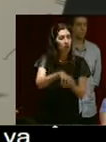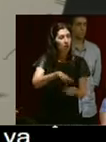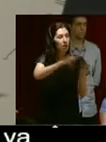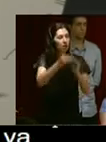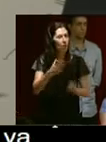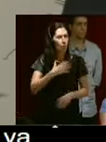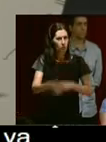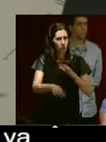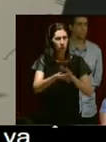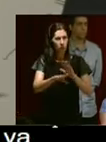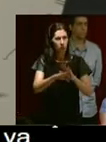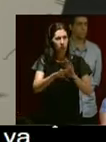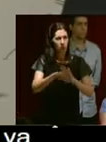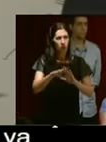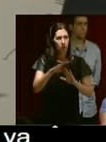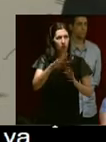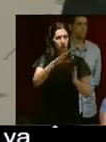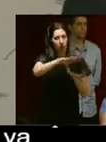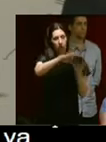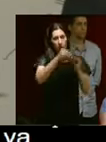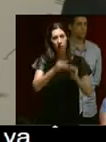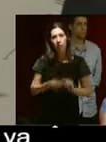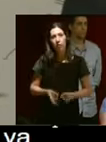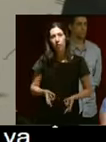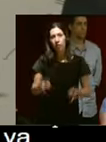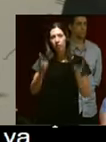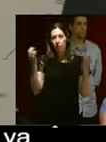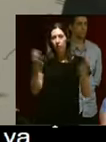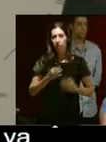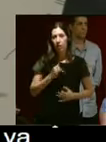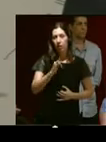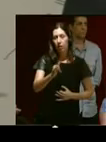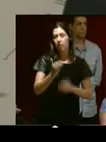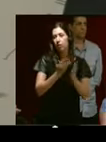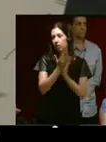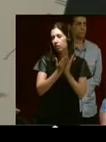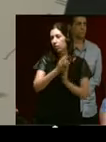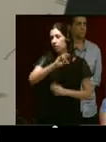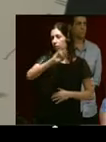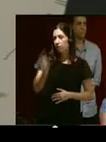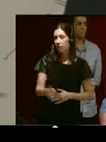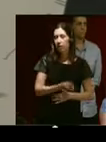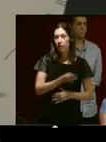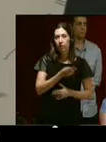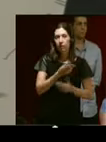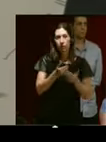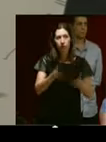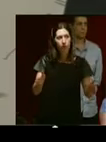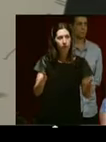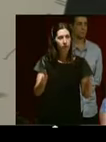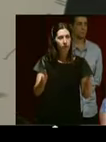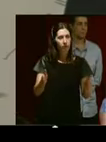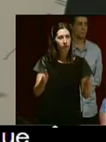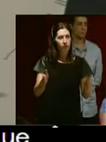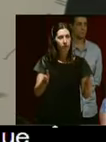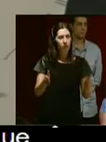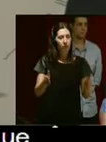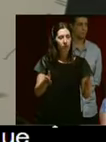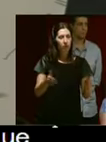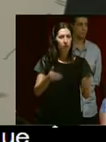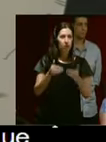select another track, which is not exclusive, of course. This is just an alternative that widens